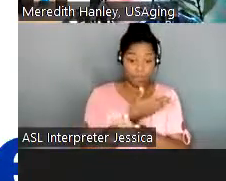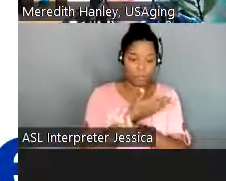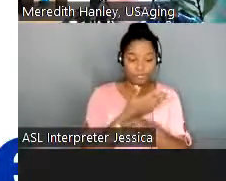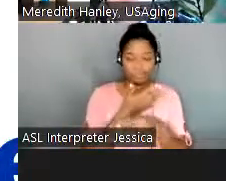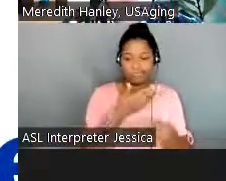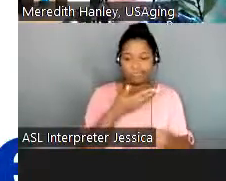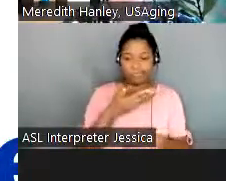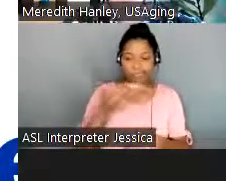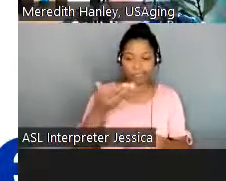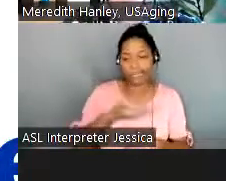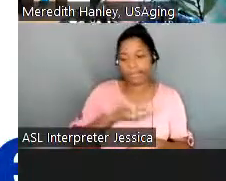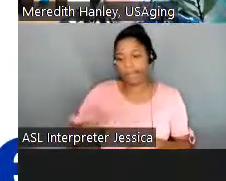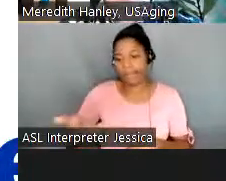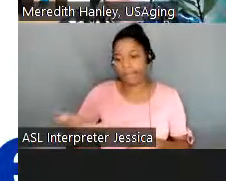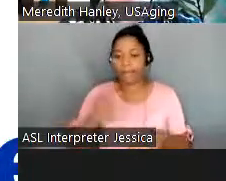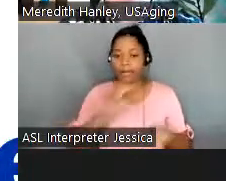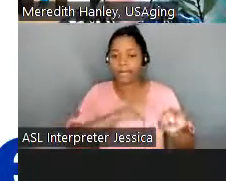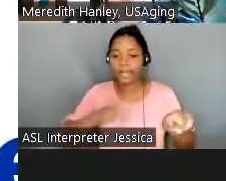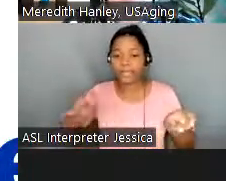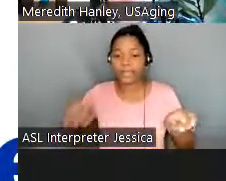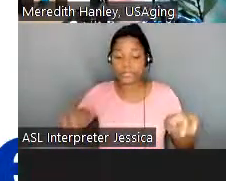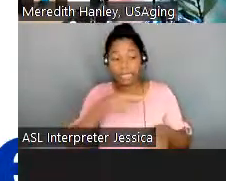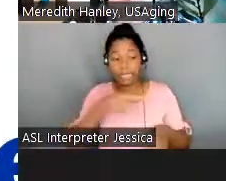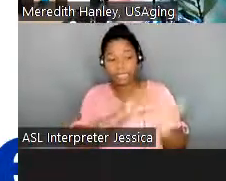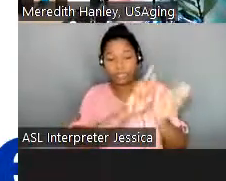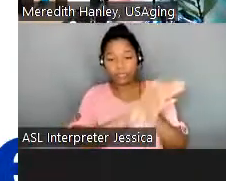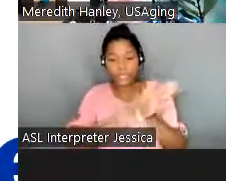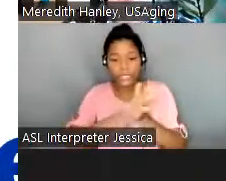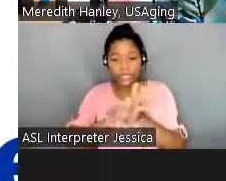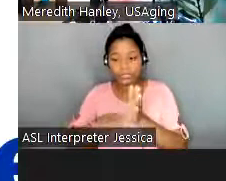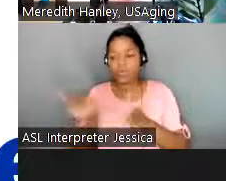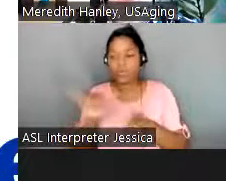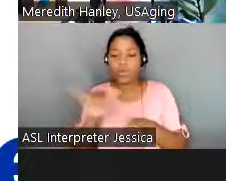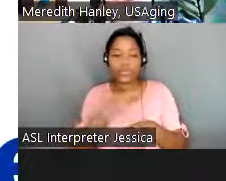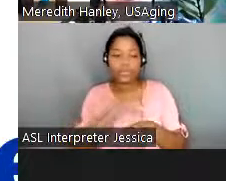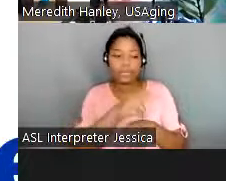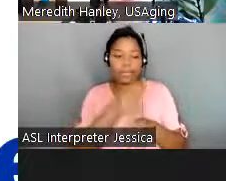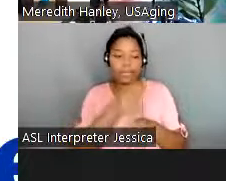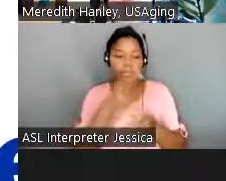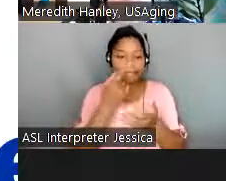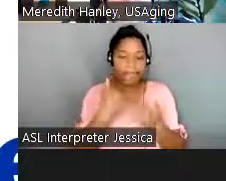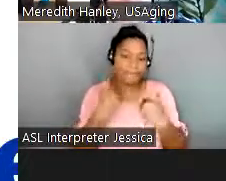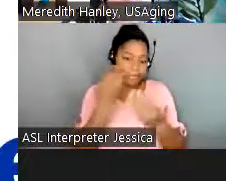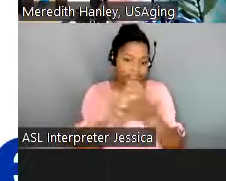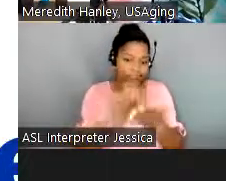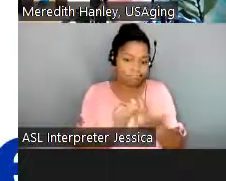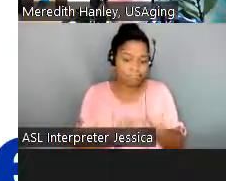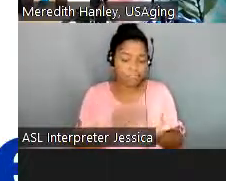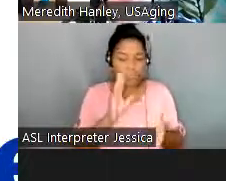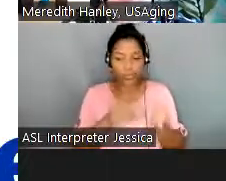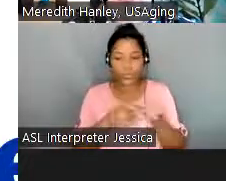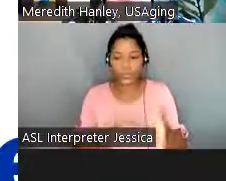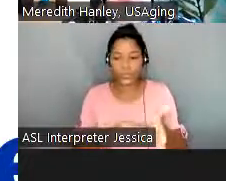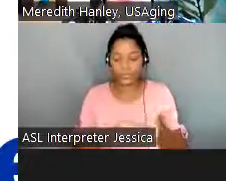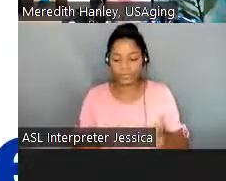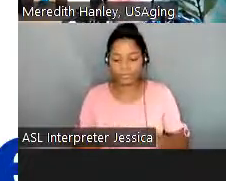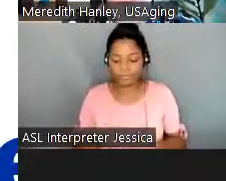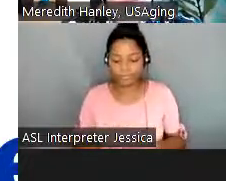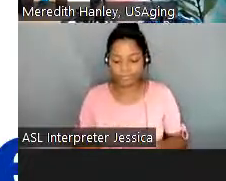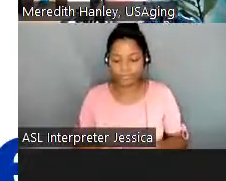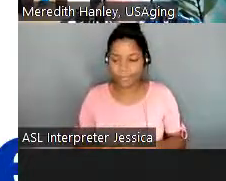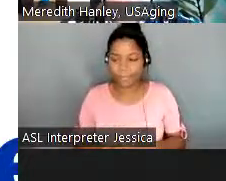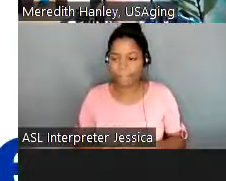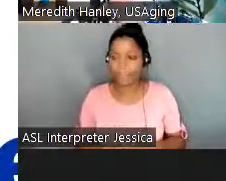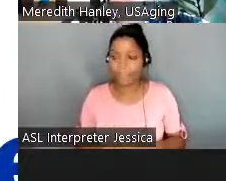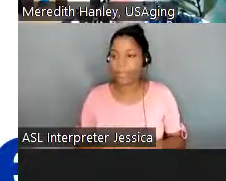panelists, who represent both the research and practice perspective, and we'll have a discussion on intergenerational engagement,